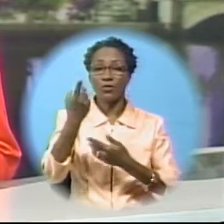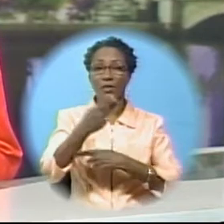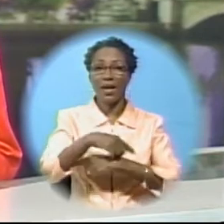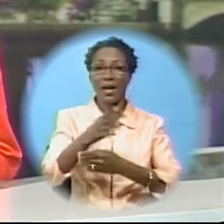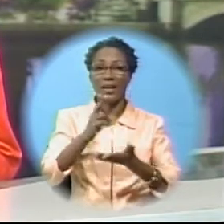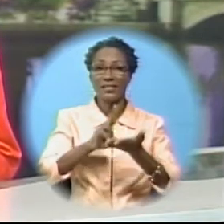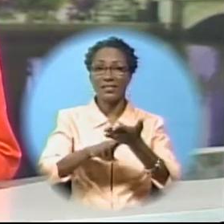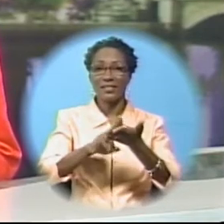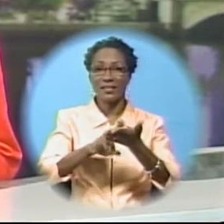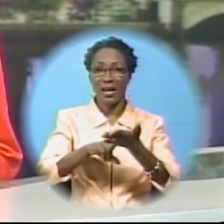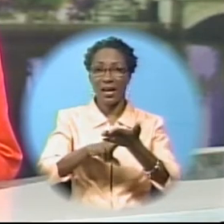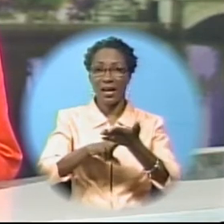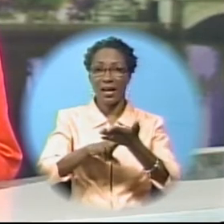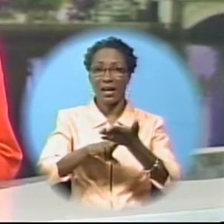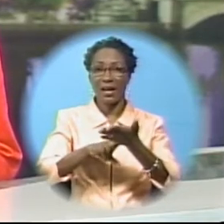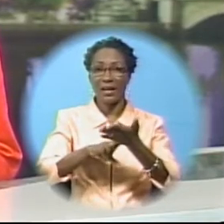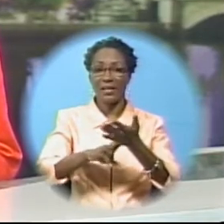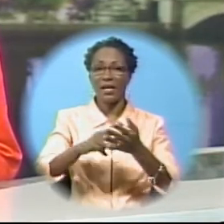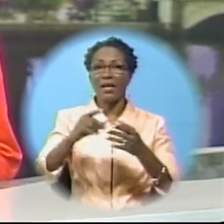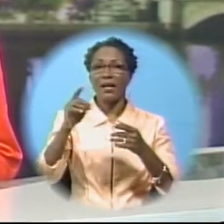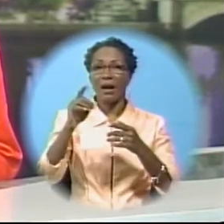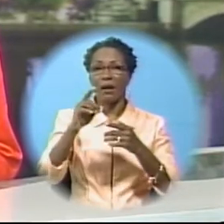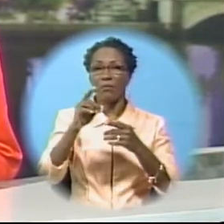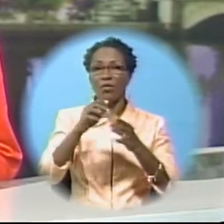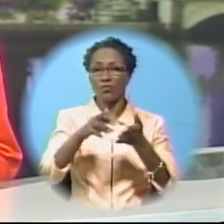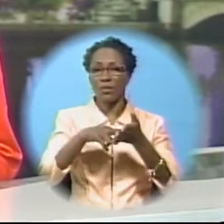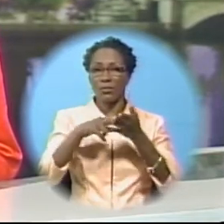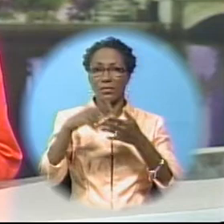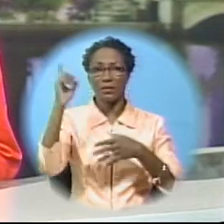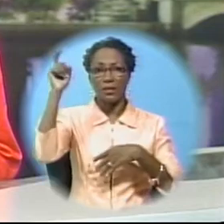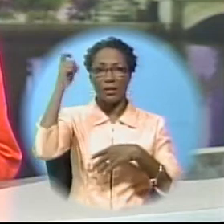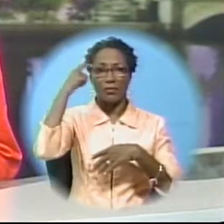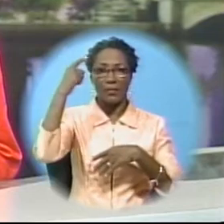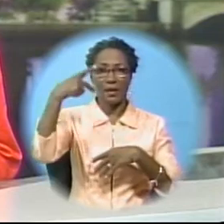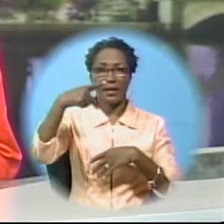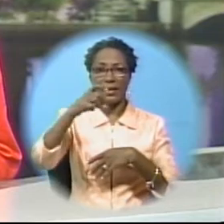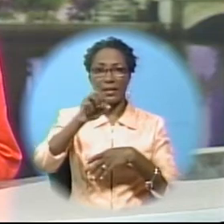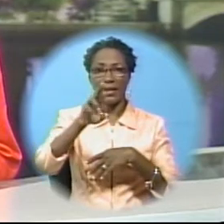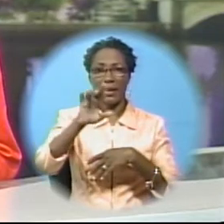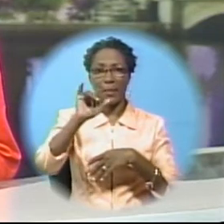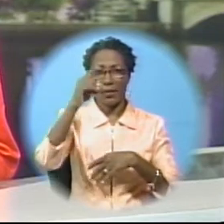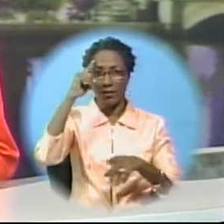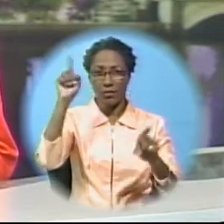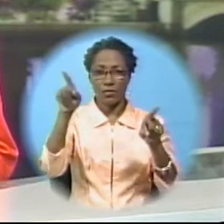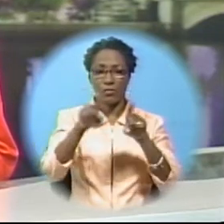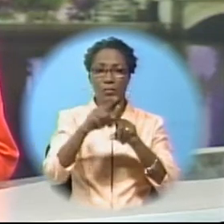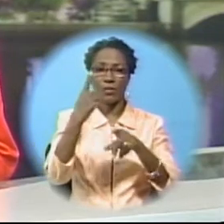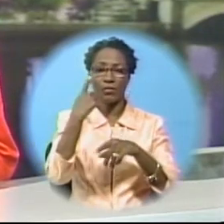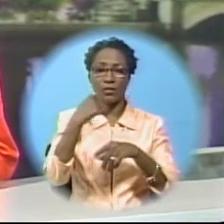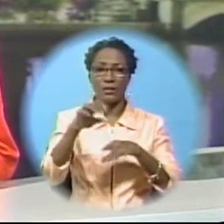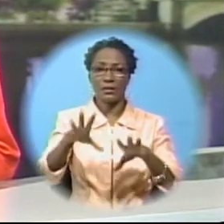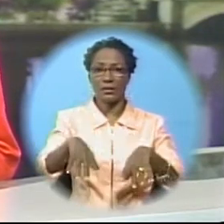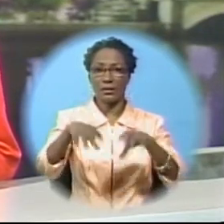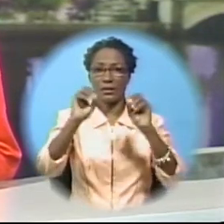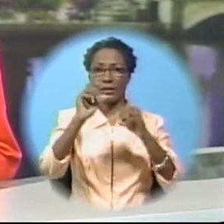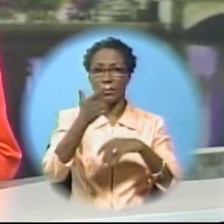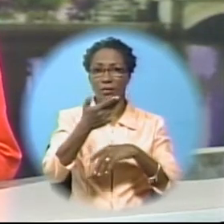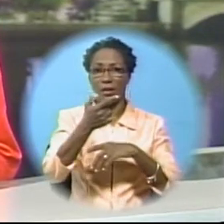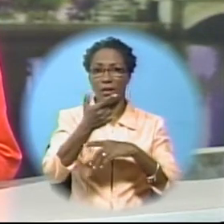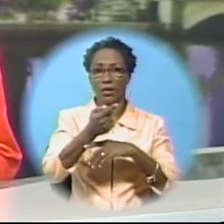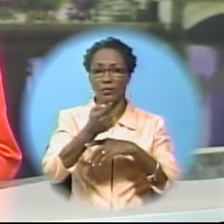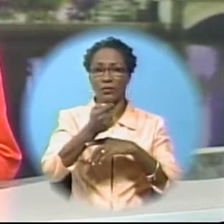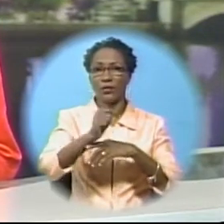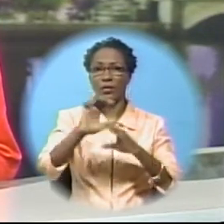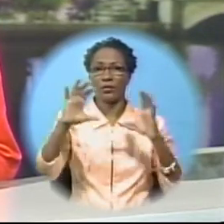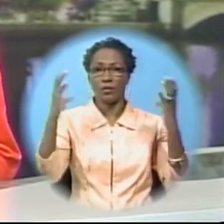days, sign and ratify on behalf of government the Paris Agreement, which was recently adopted at the 21st session of the Conference